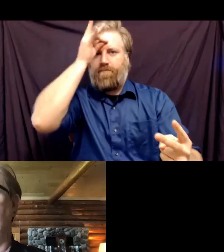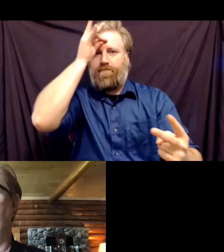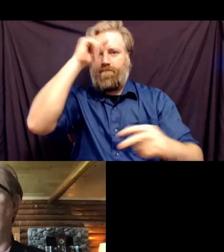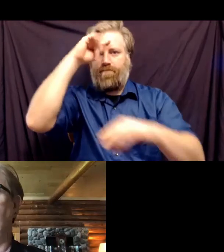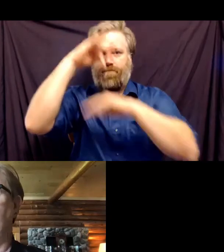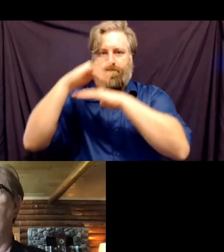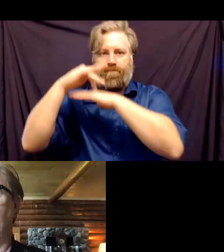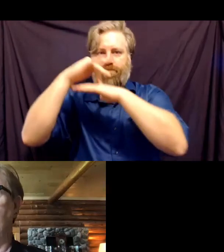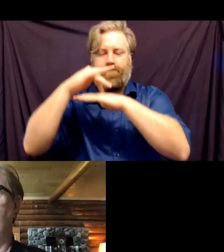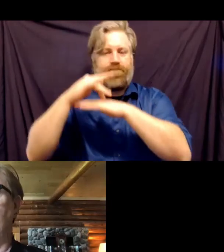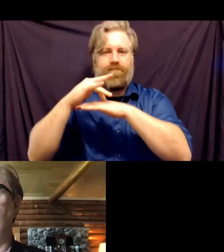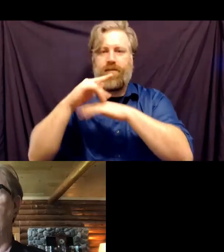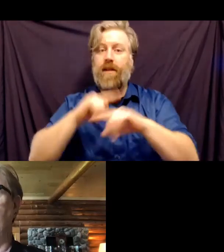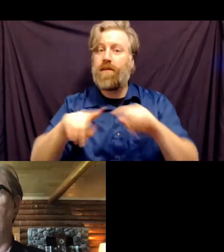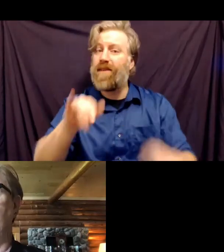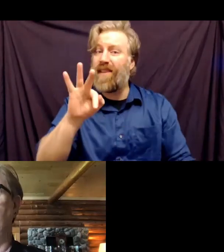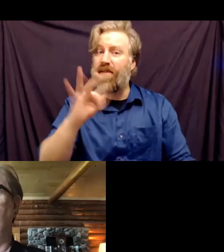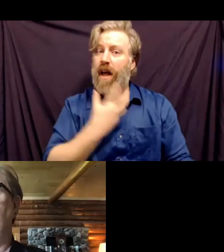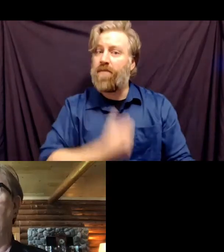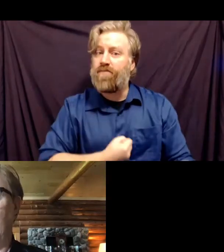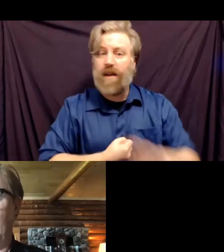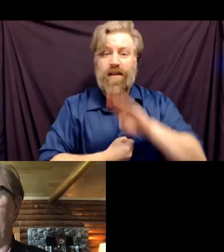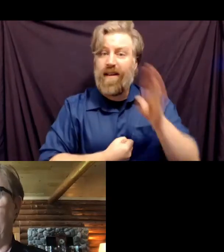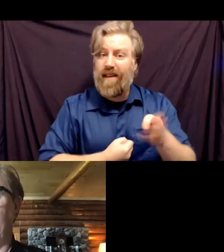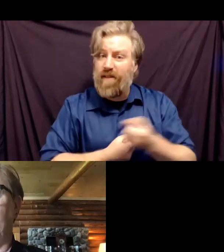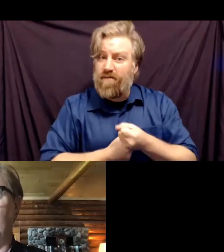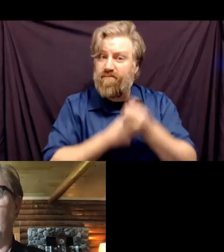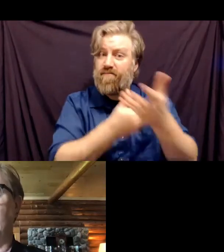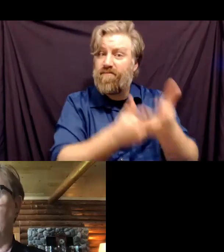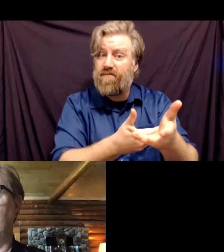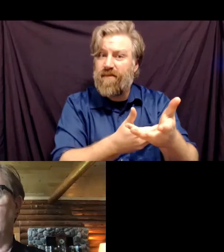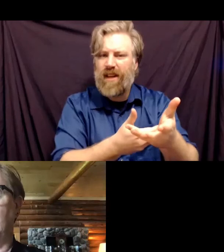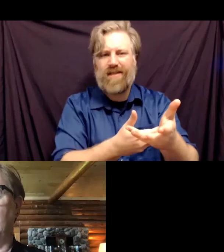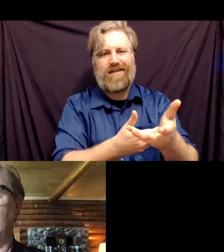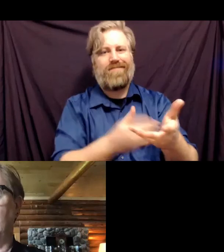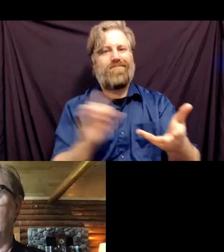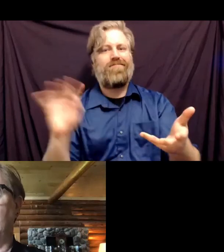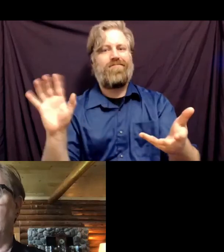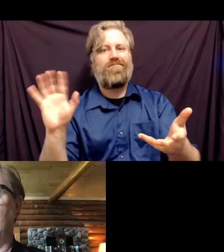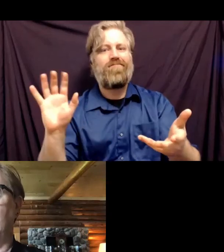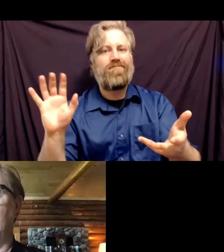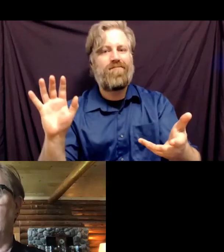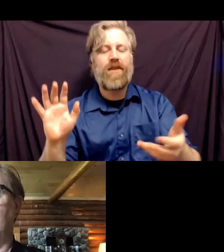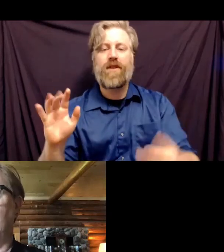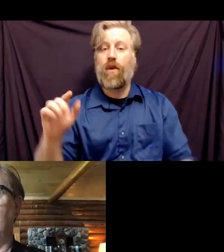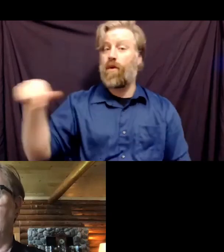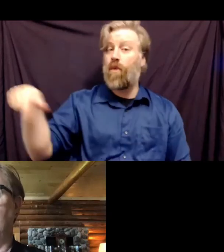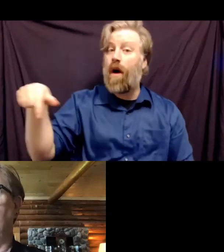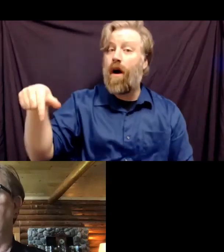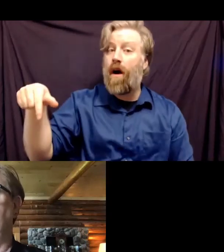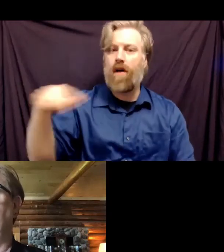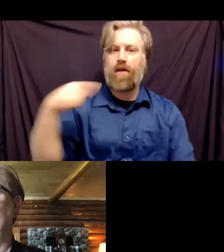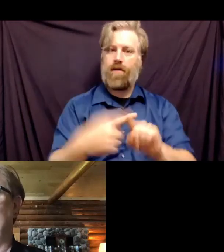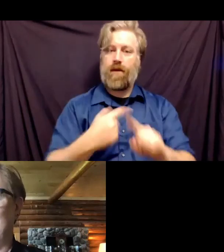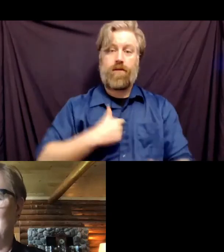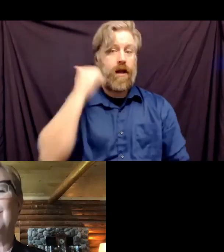ever get that out in some way and express it, so I feel like the Qigong, and I write poetry every